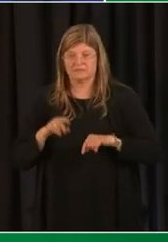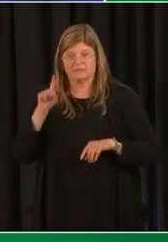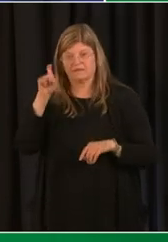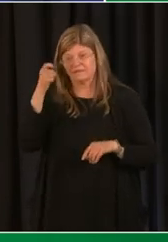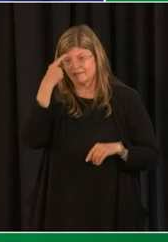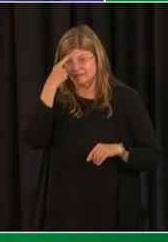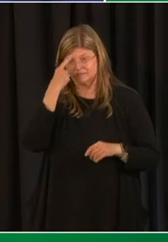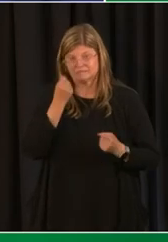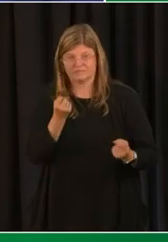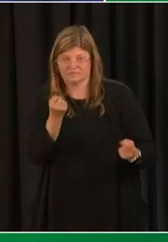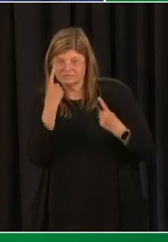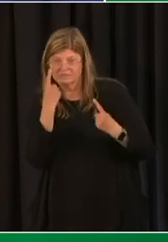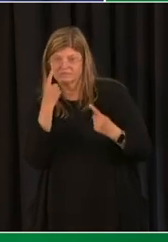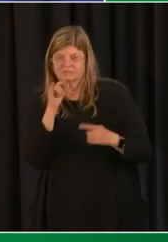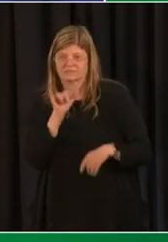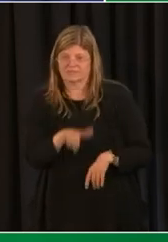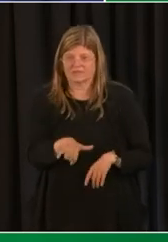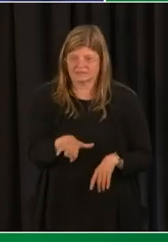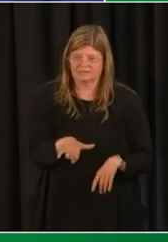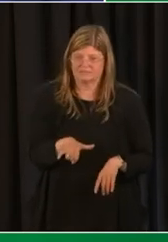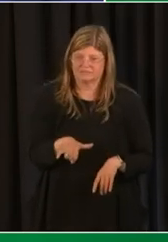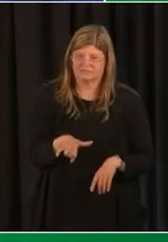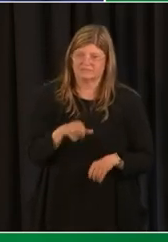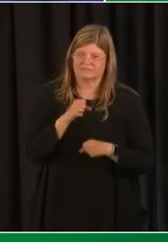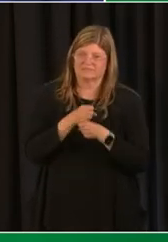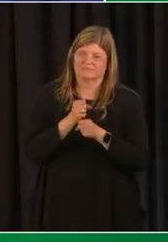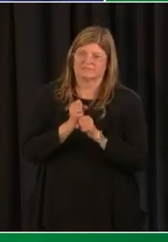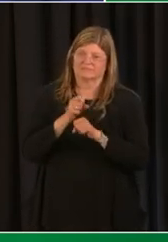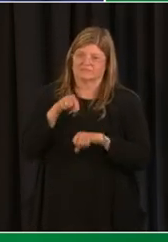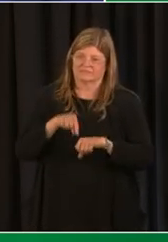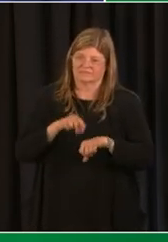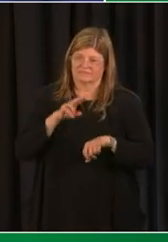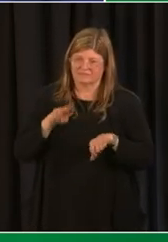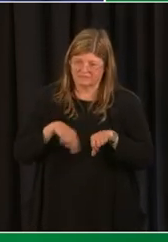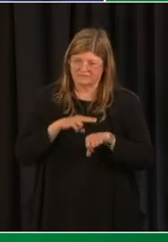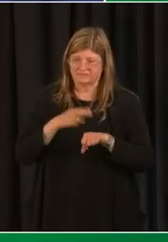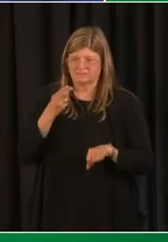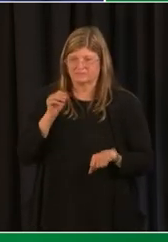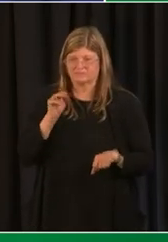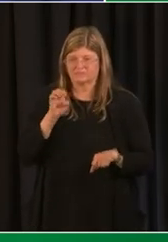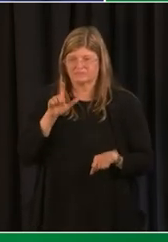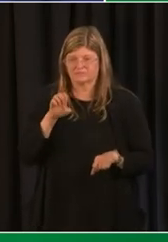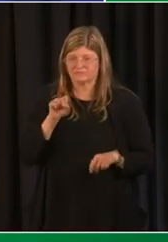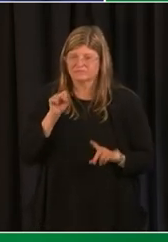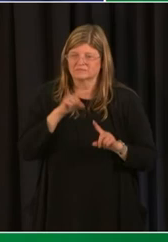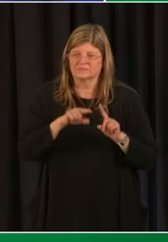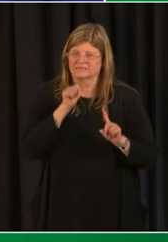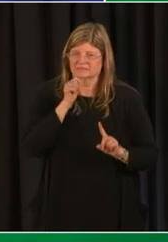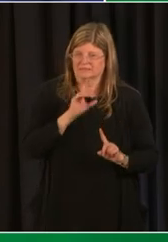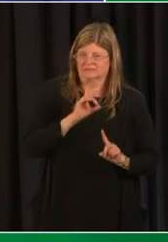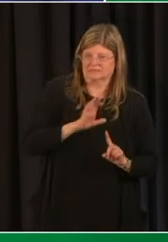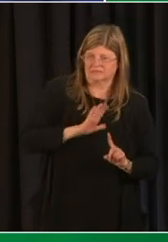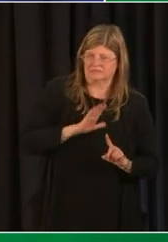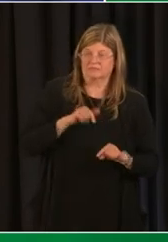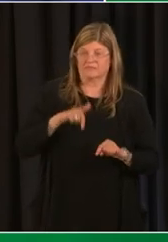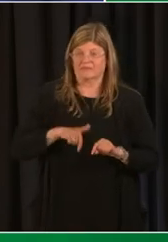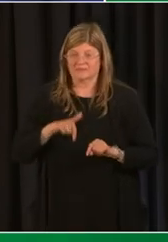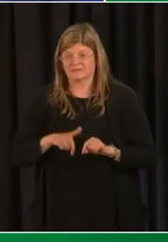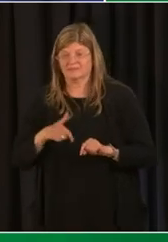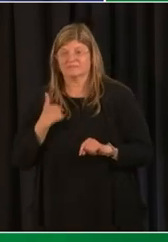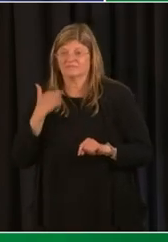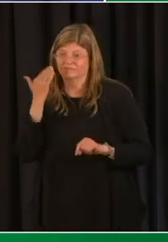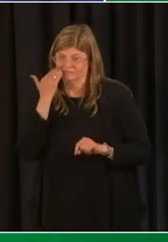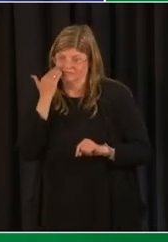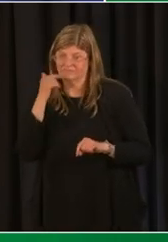government has understood that, and because it would be a national homeless crisis, not just in the District of Columbia, but here in this community, we